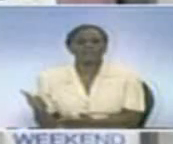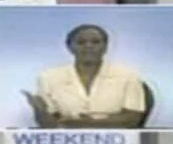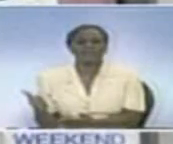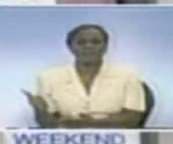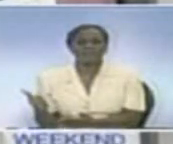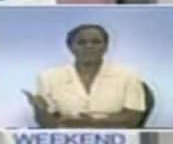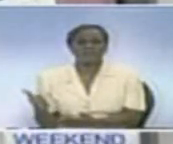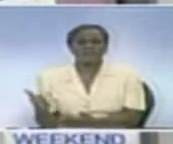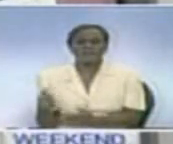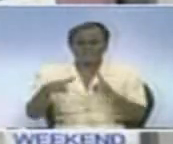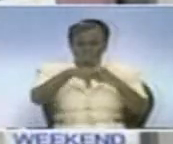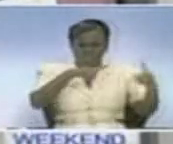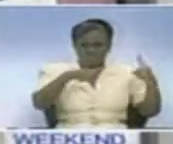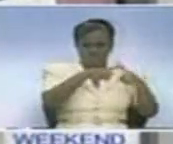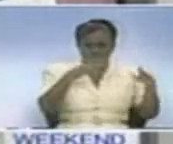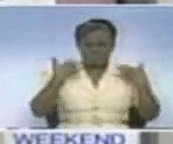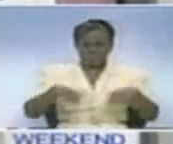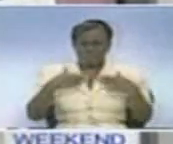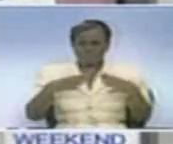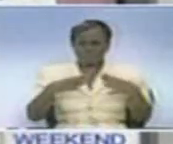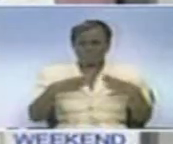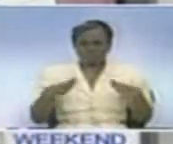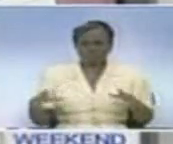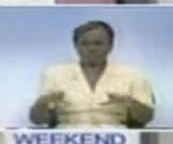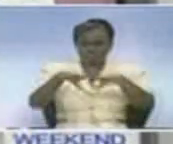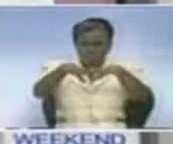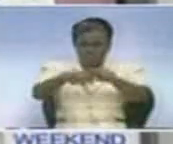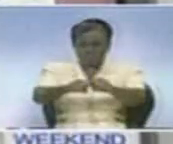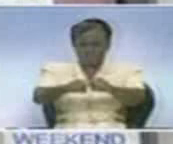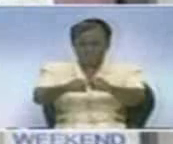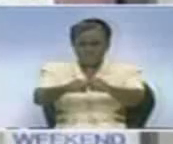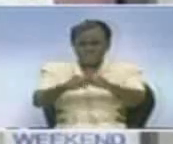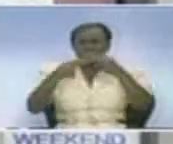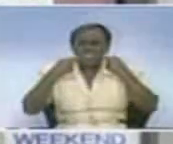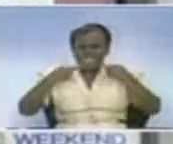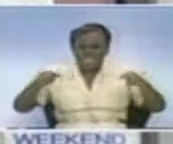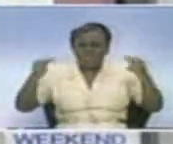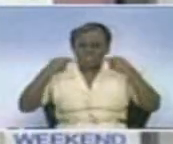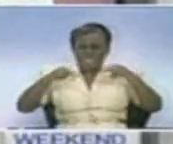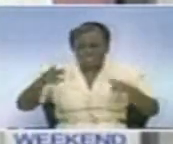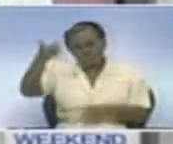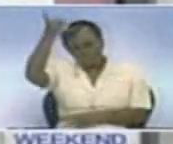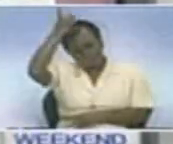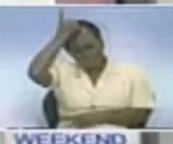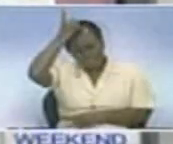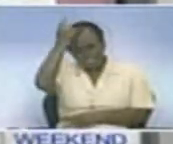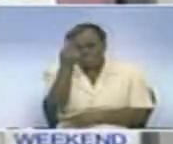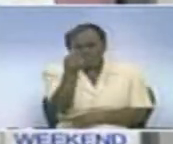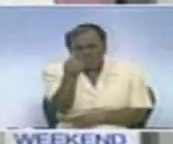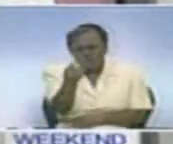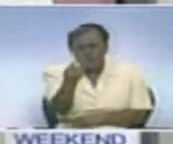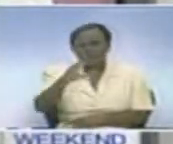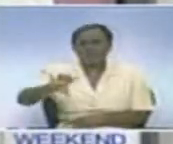the murderers took over in a very innocent village or small township,